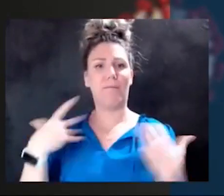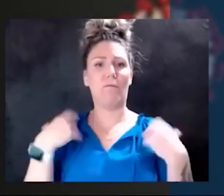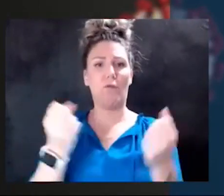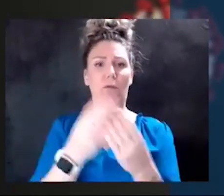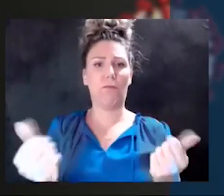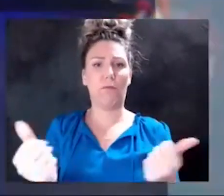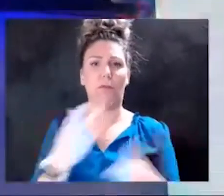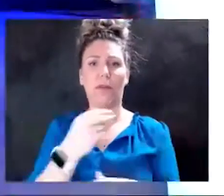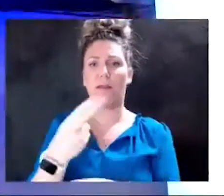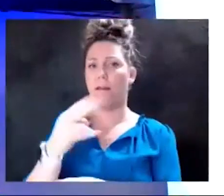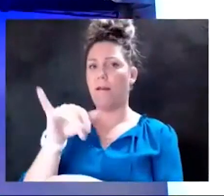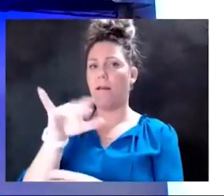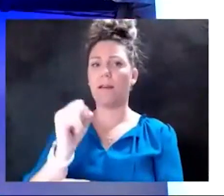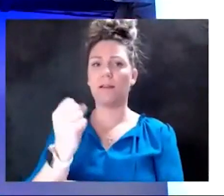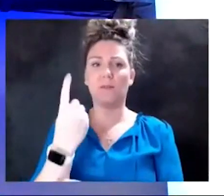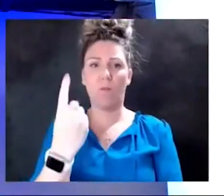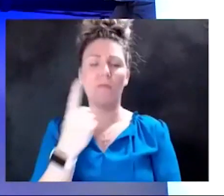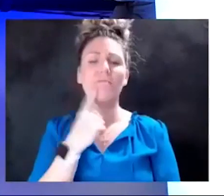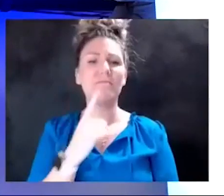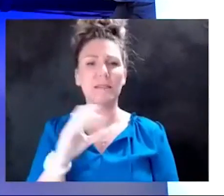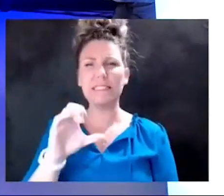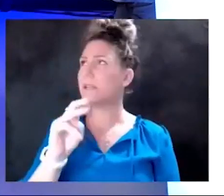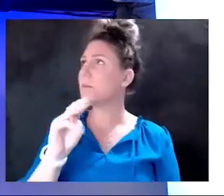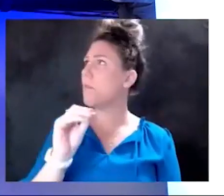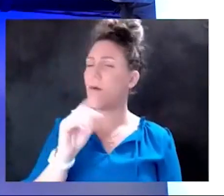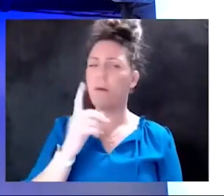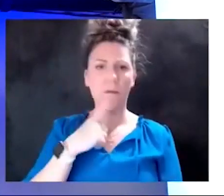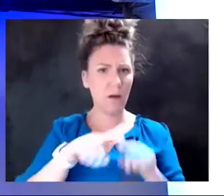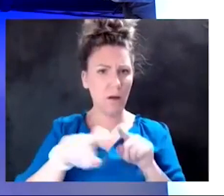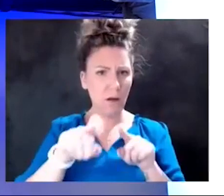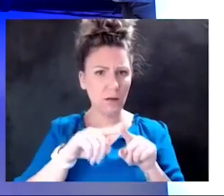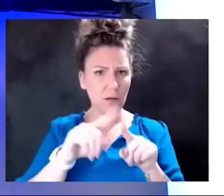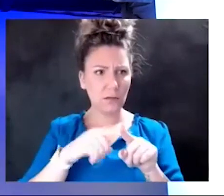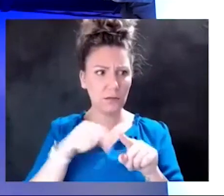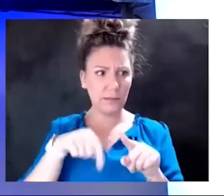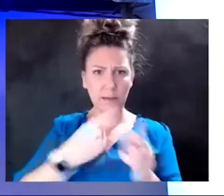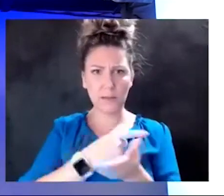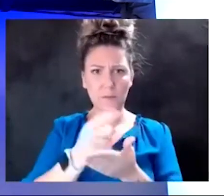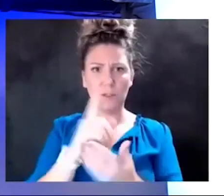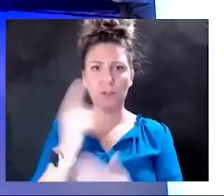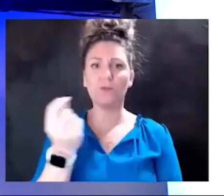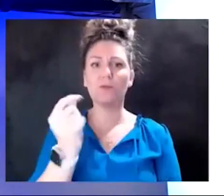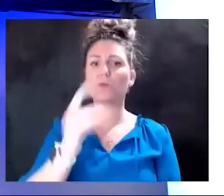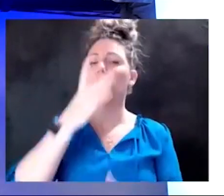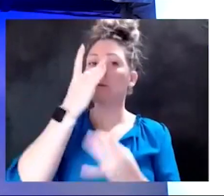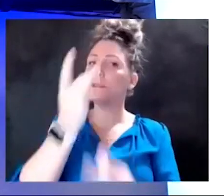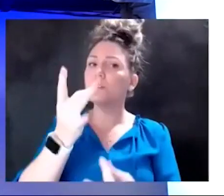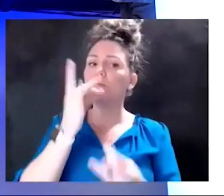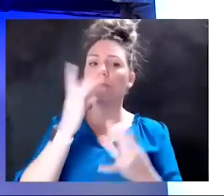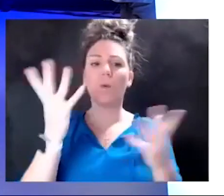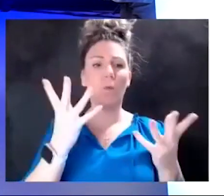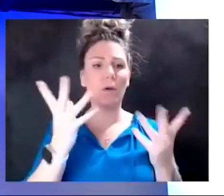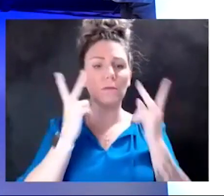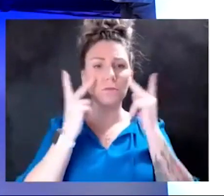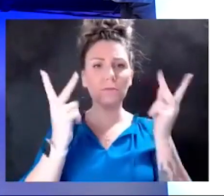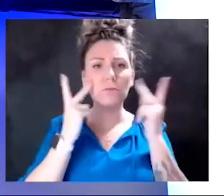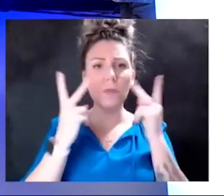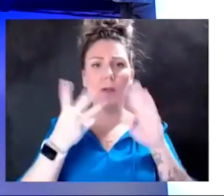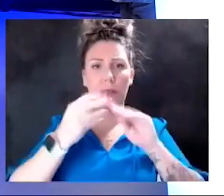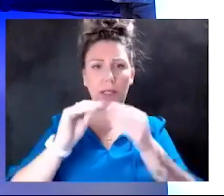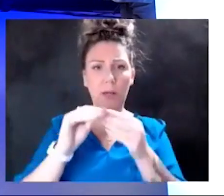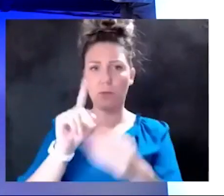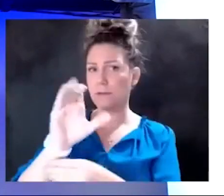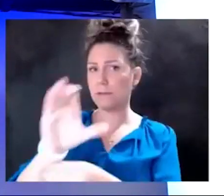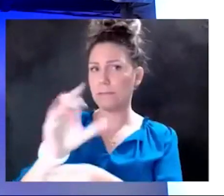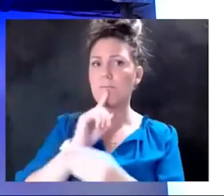you know, we had our CMO call, what is today, Thursday, Tuesday, I think. And interestingly, what we saw is the numbers in Kansas City are indeed trending up.